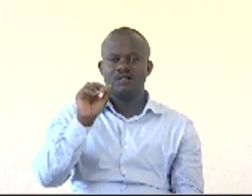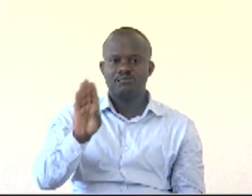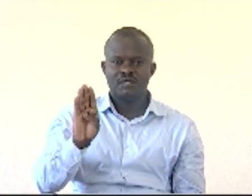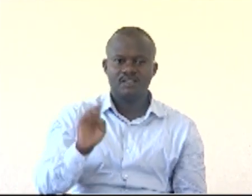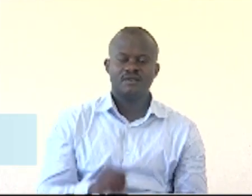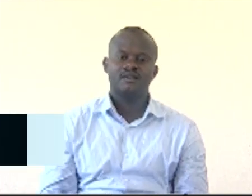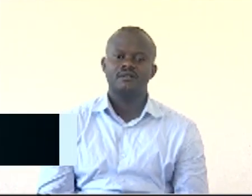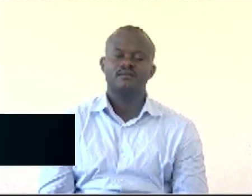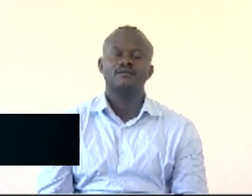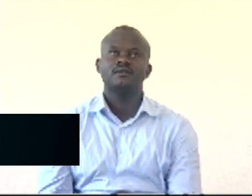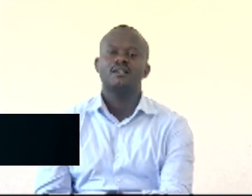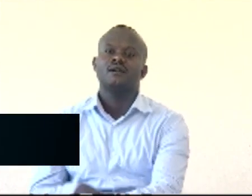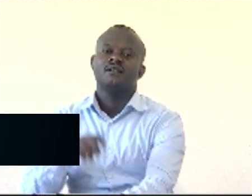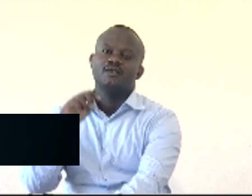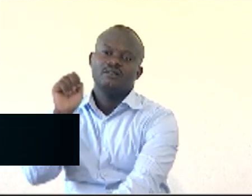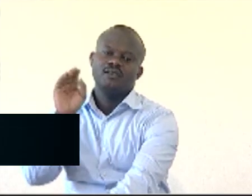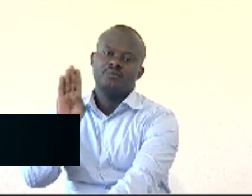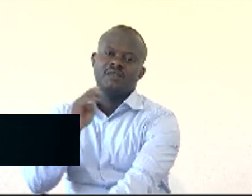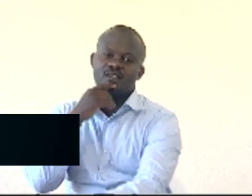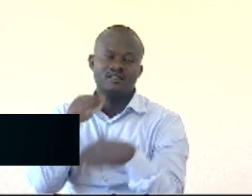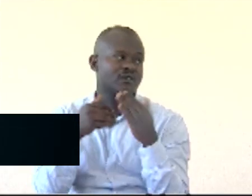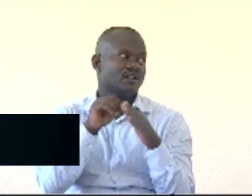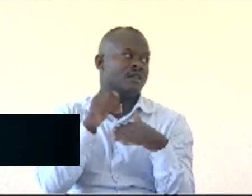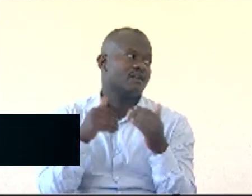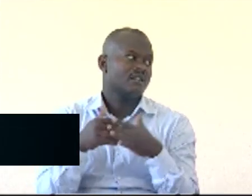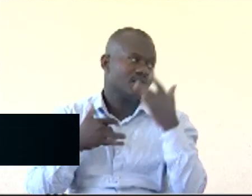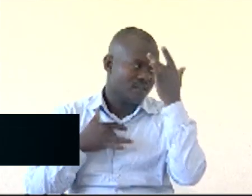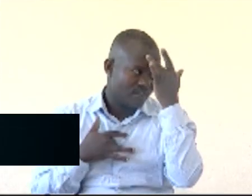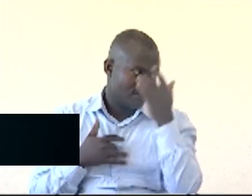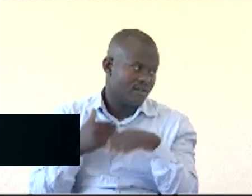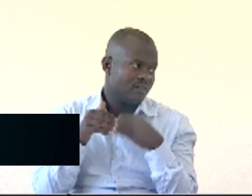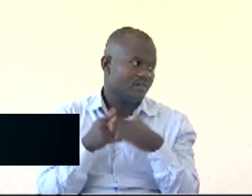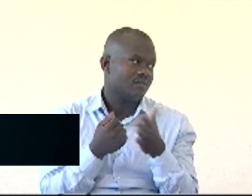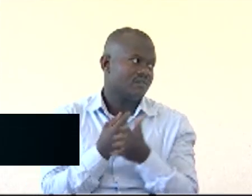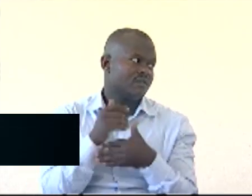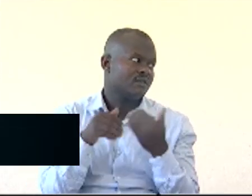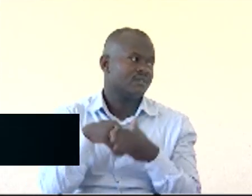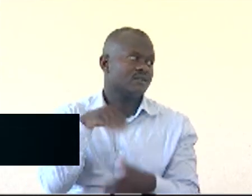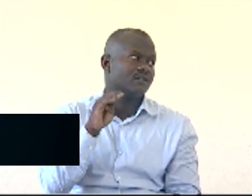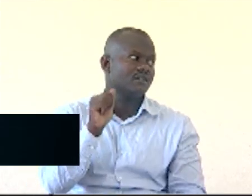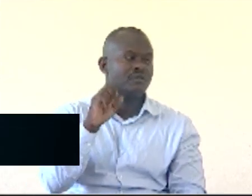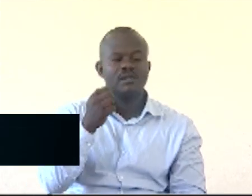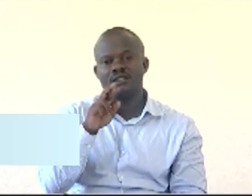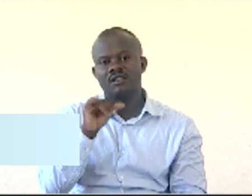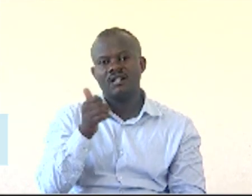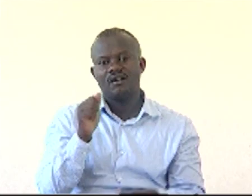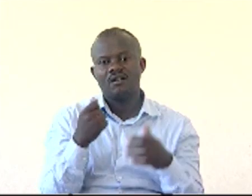TB. This one is another infectious disease caused by bacteria